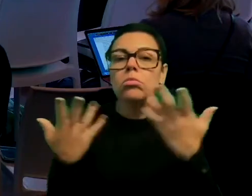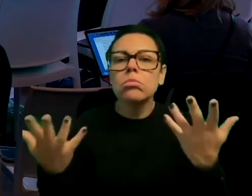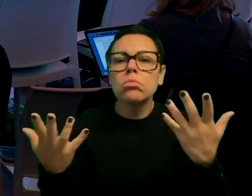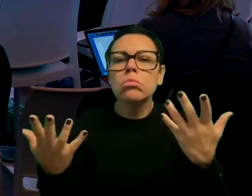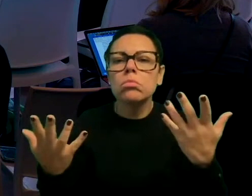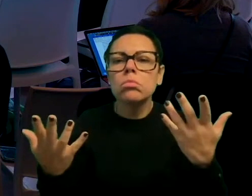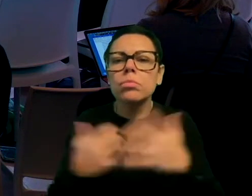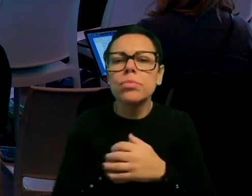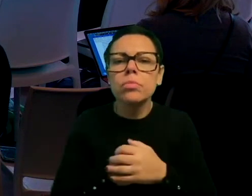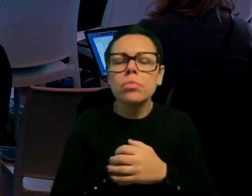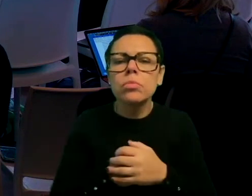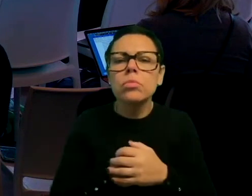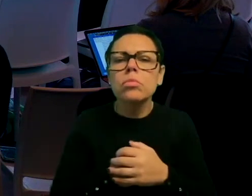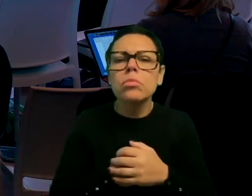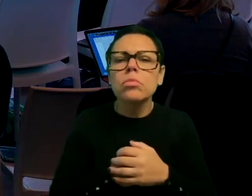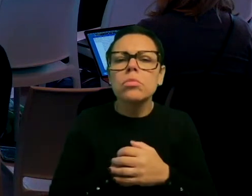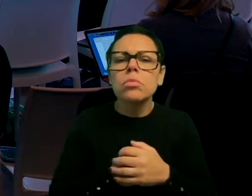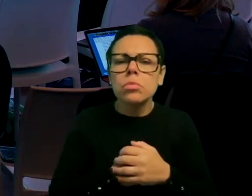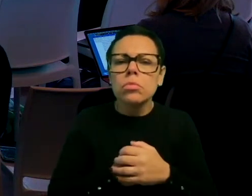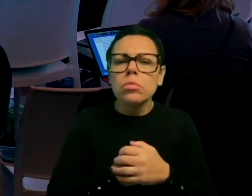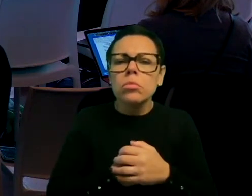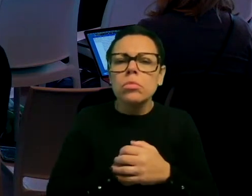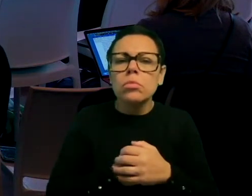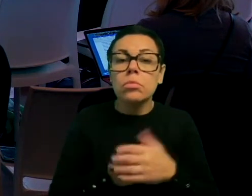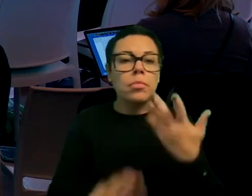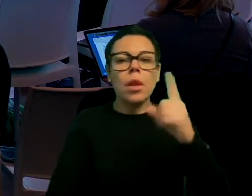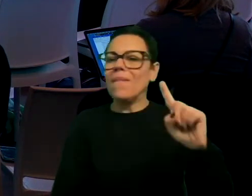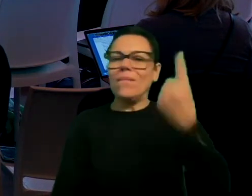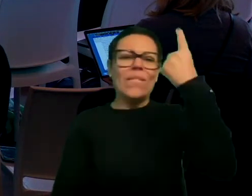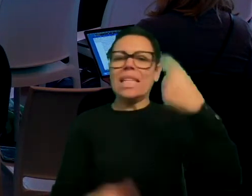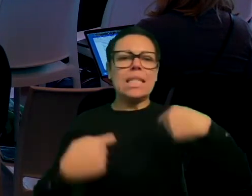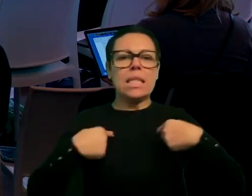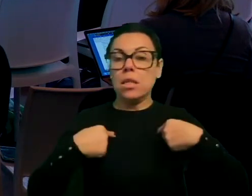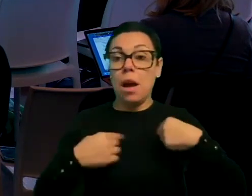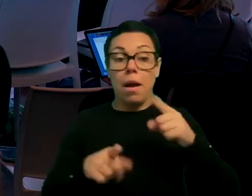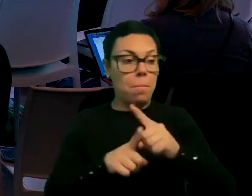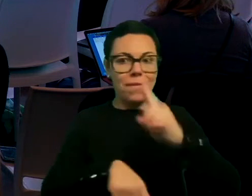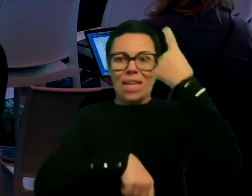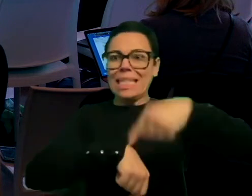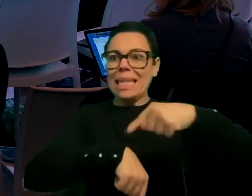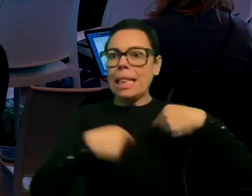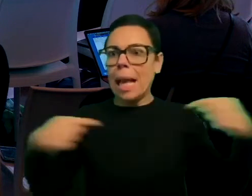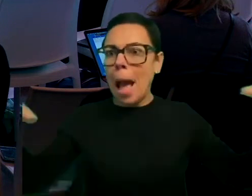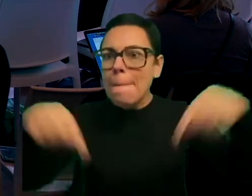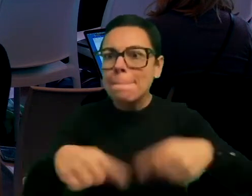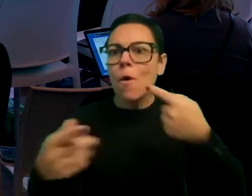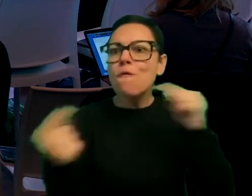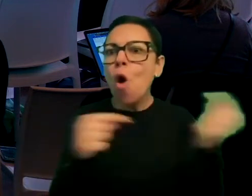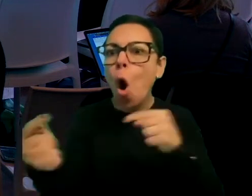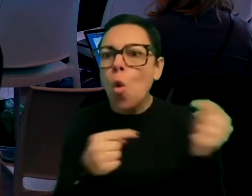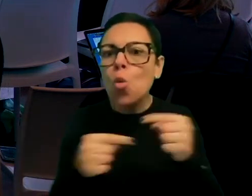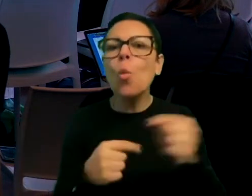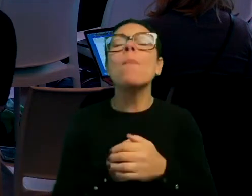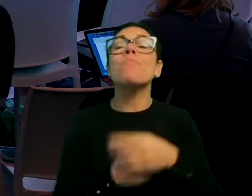be first time attending this forum. Thanks a lot. And thanks for Helena for introducing this